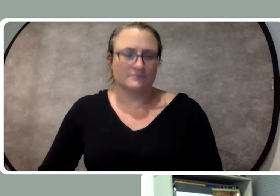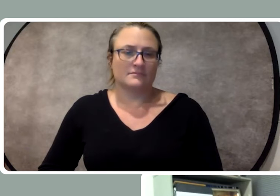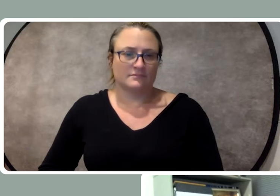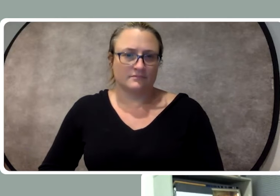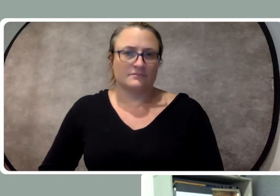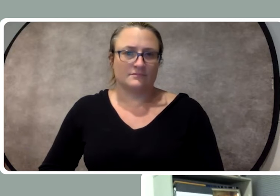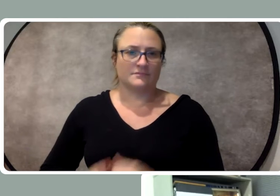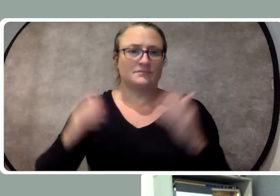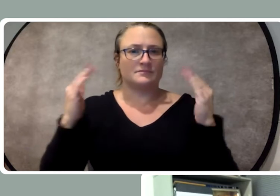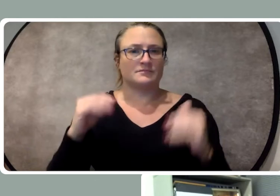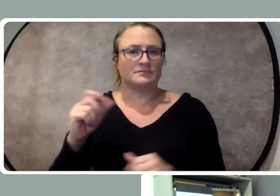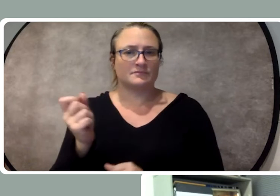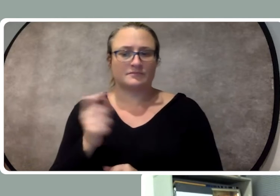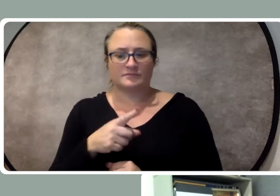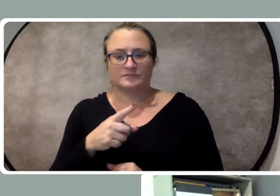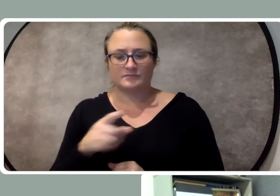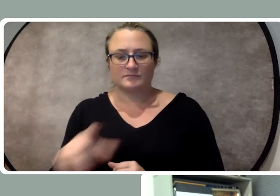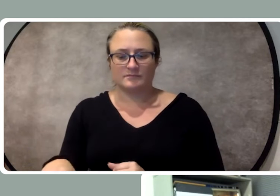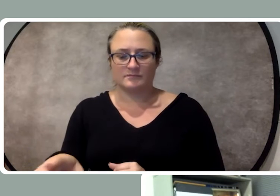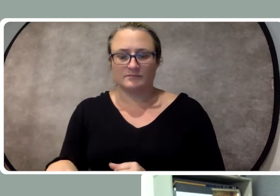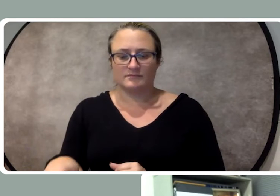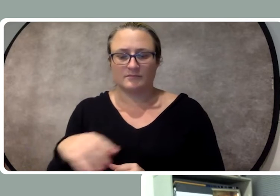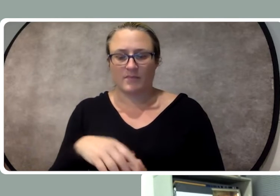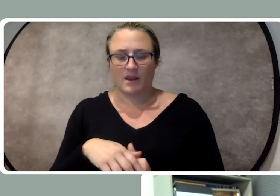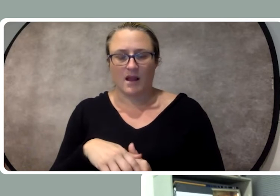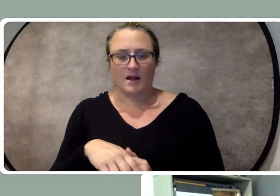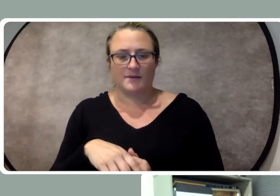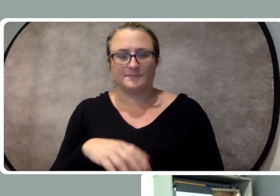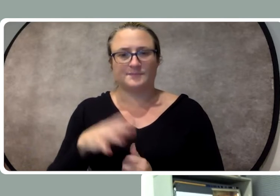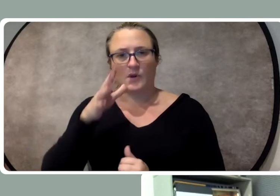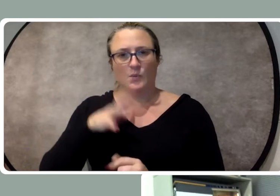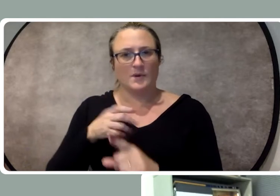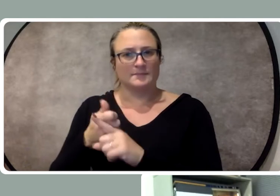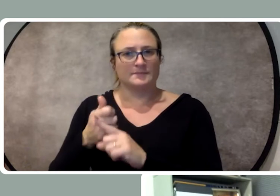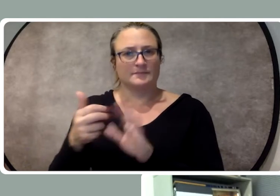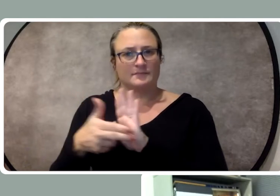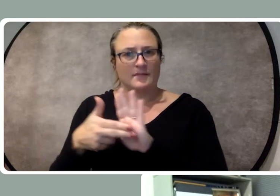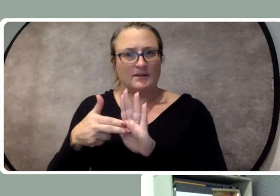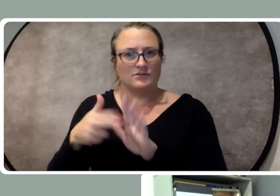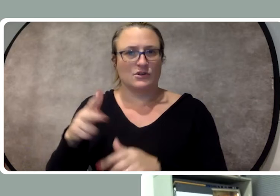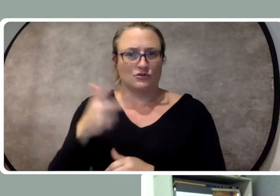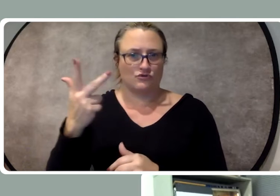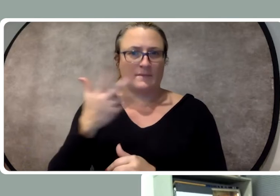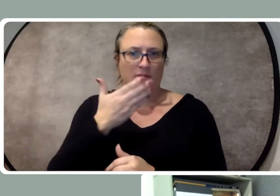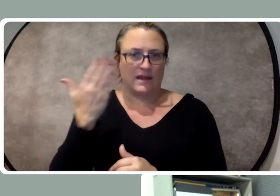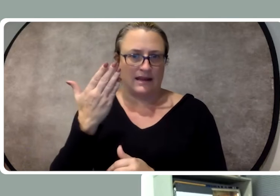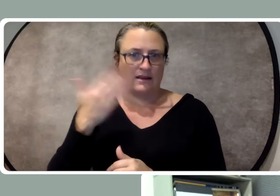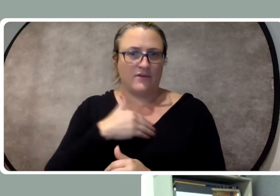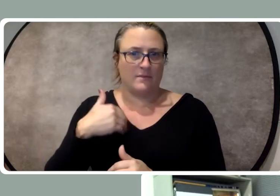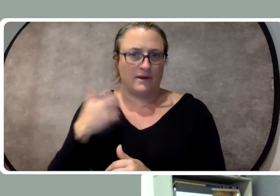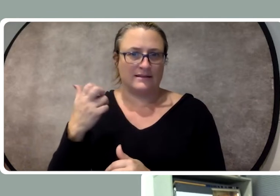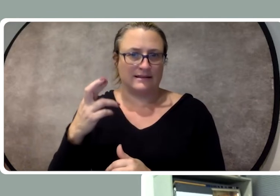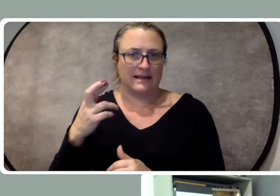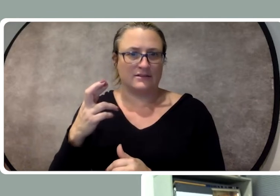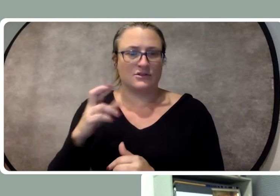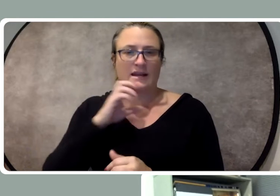Our next question is from a woman who was diagnosed with triple negative breast cancer at age